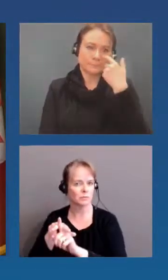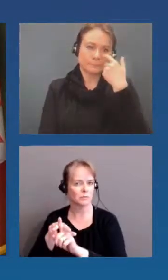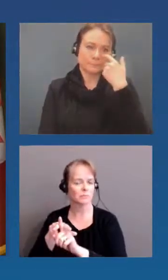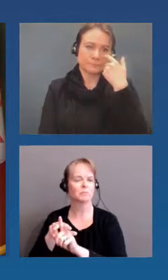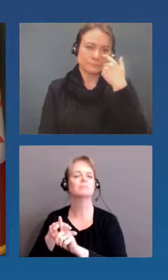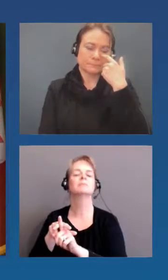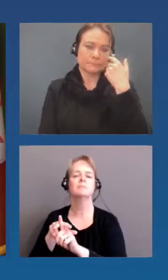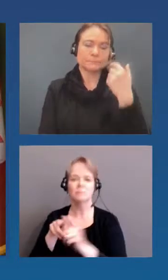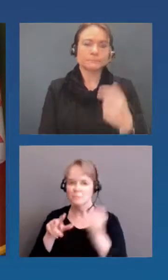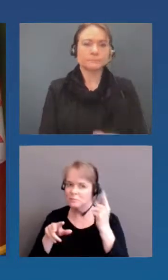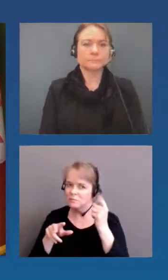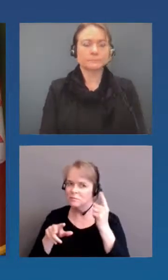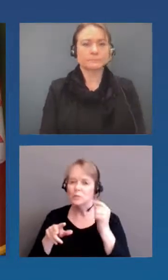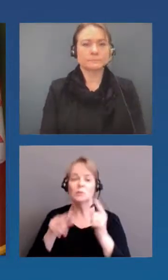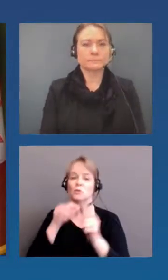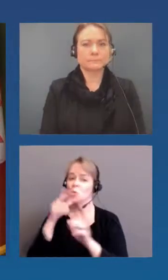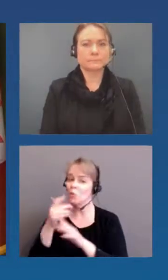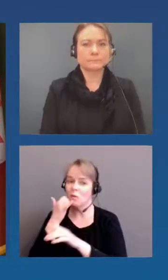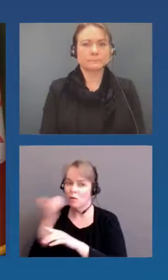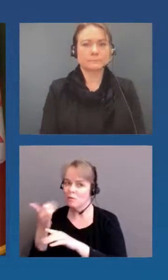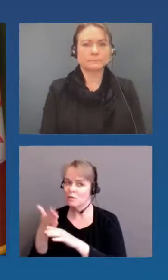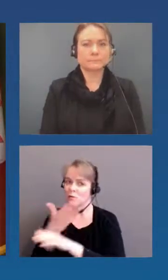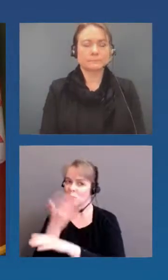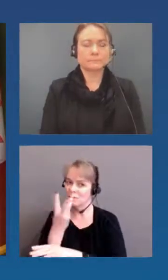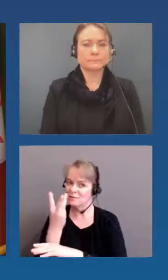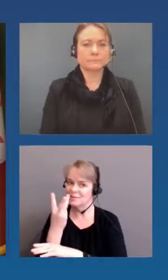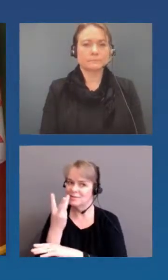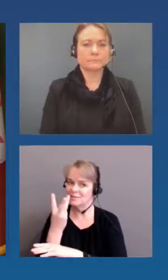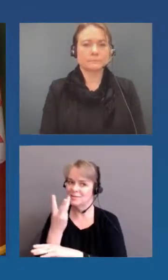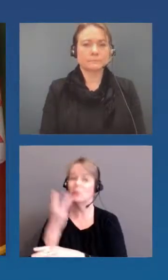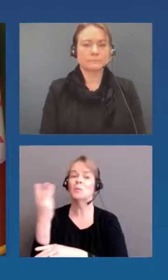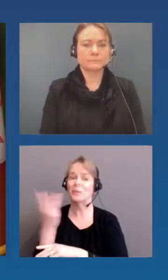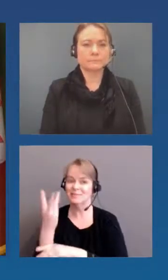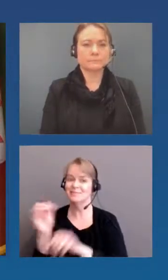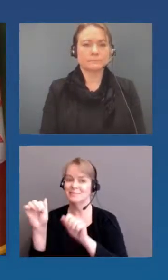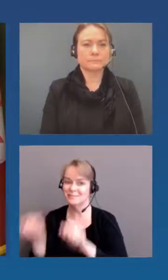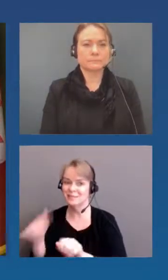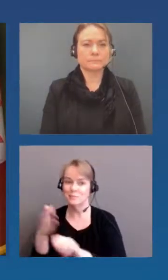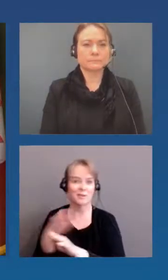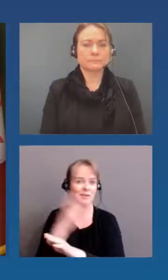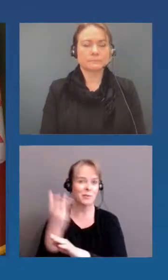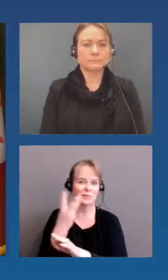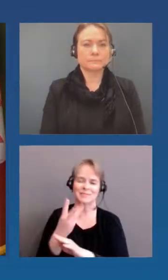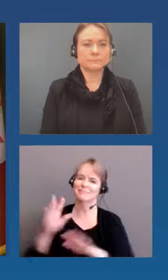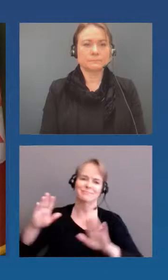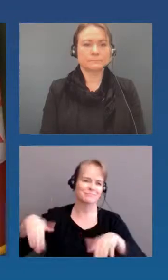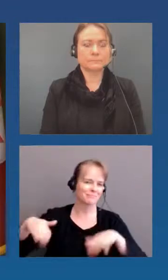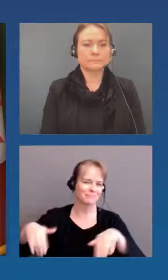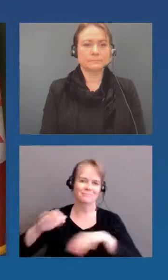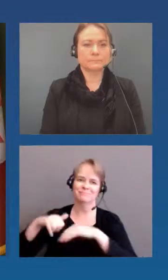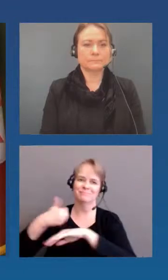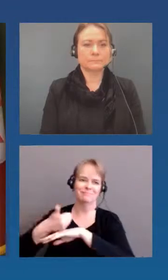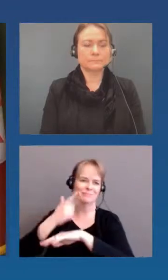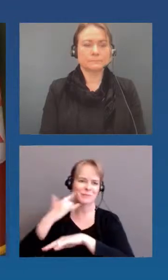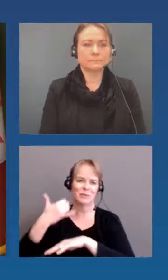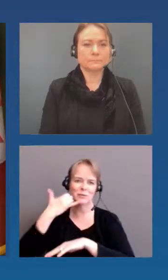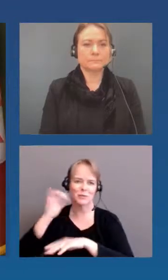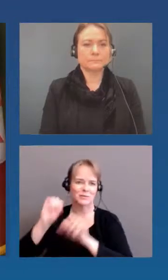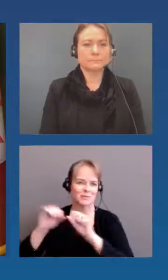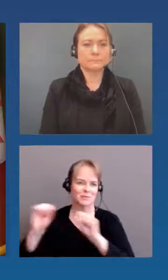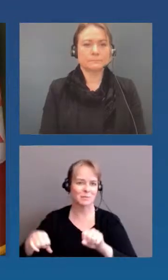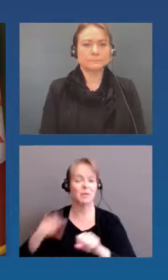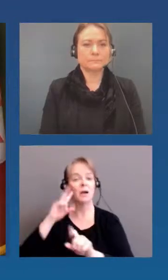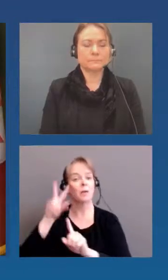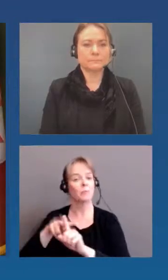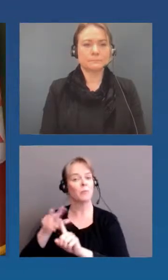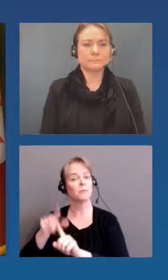opportunities, so please don't call before Wednesday. We will not be able to book you until then. Appointments will begin on Friday, March 12th